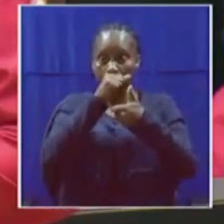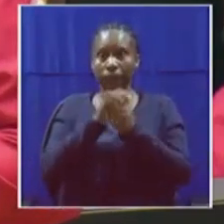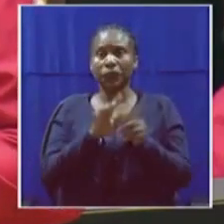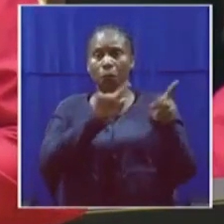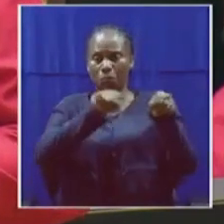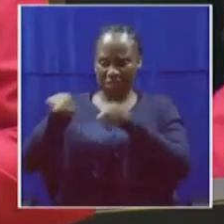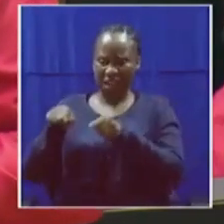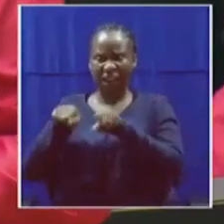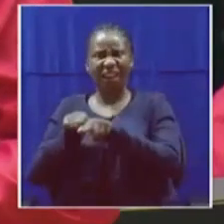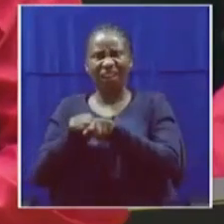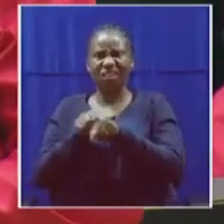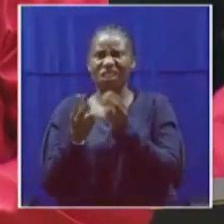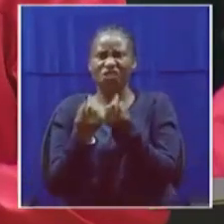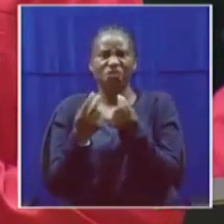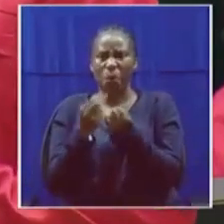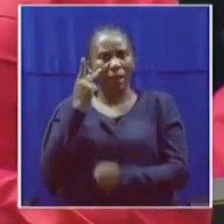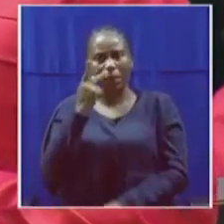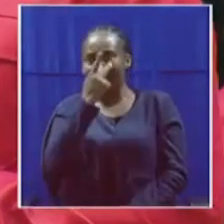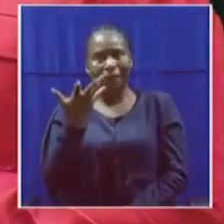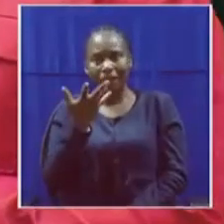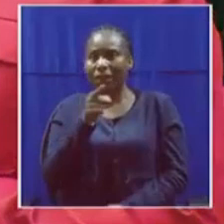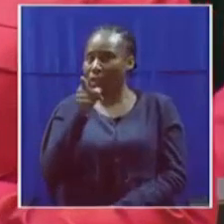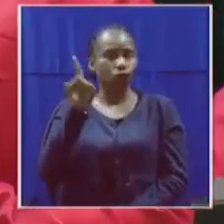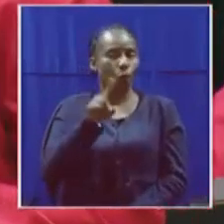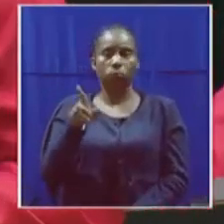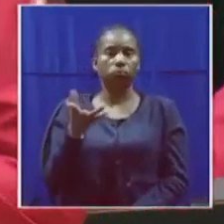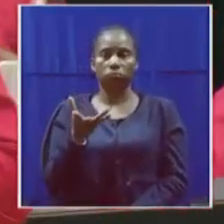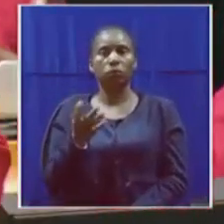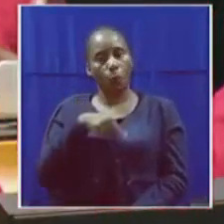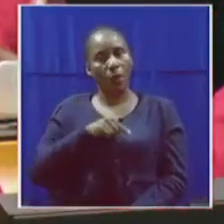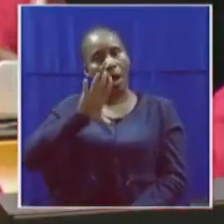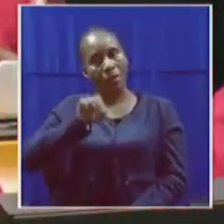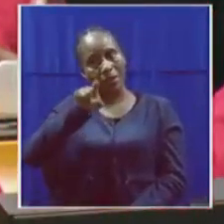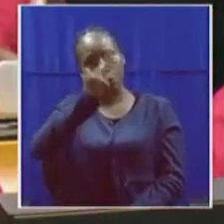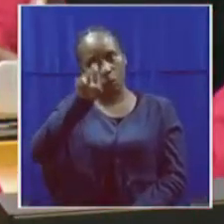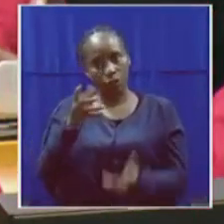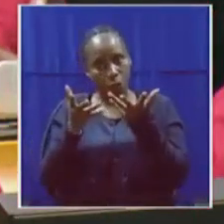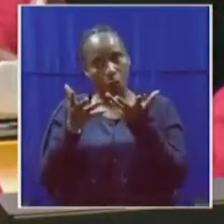expert advice from Harvard, whilst it's not. That is the context within which you're asking this question.